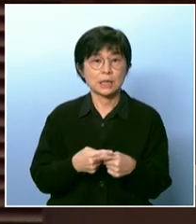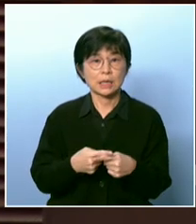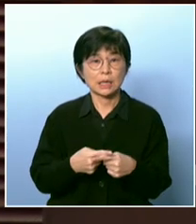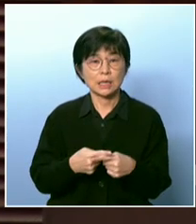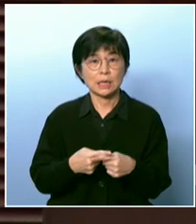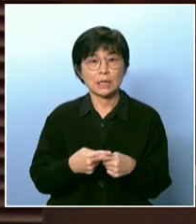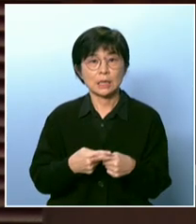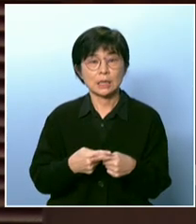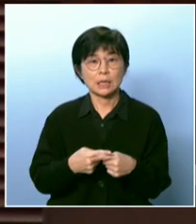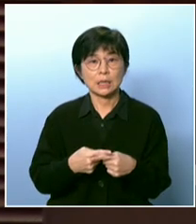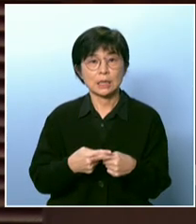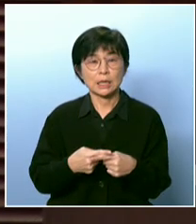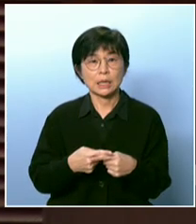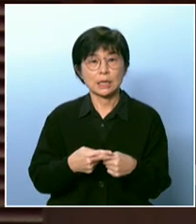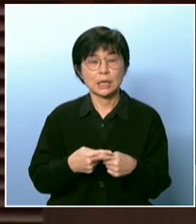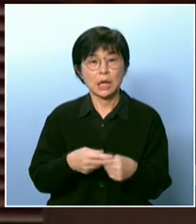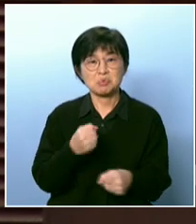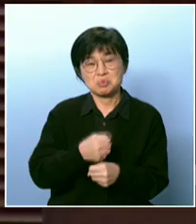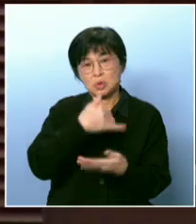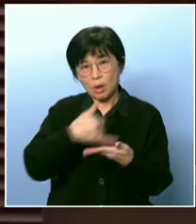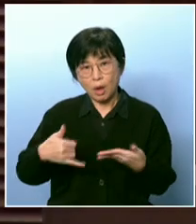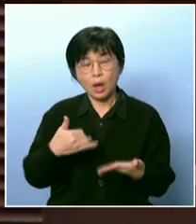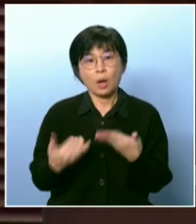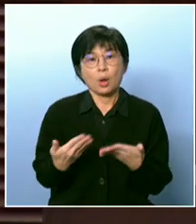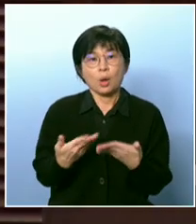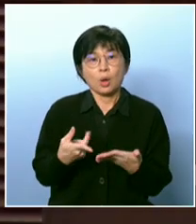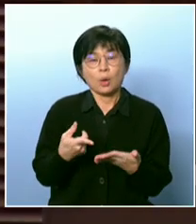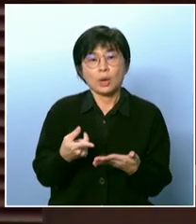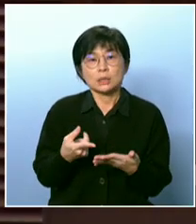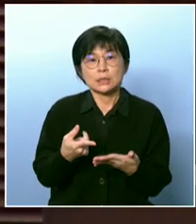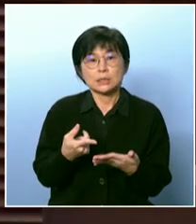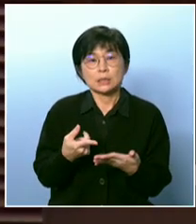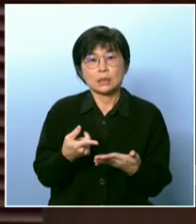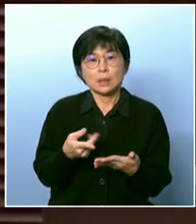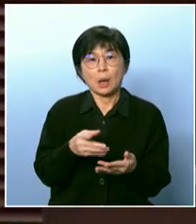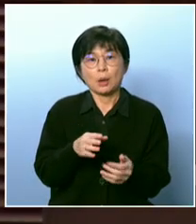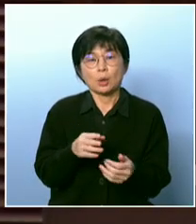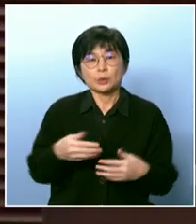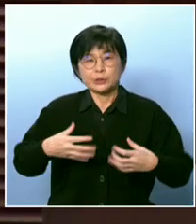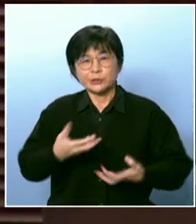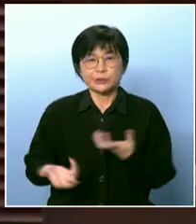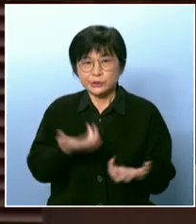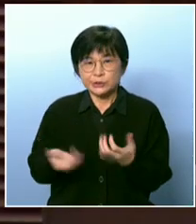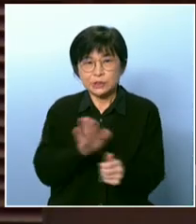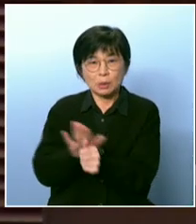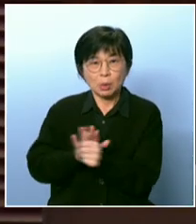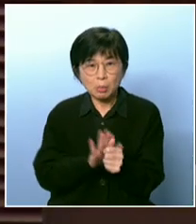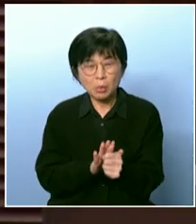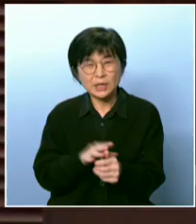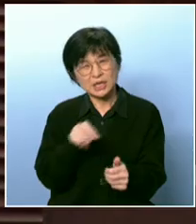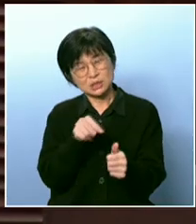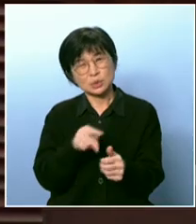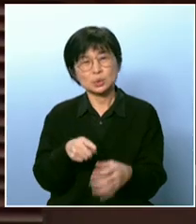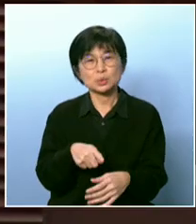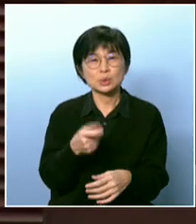female mentors. If you have any suggestions or recommendations, please make so. As for the age,